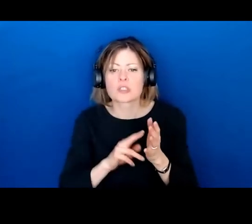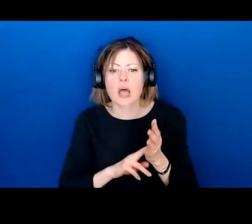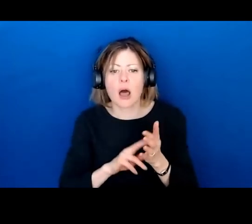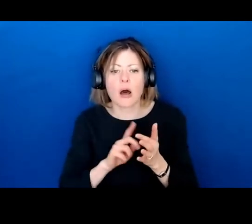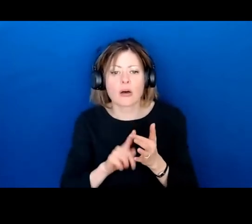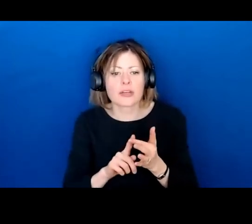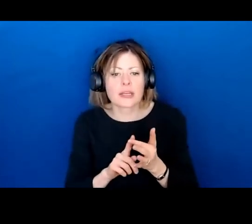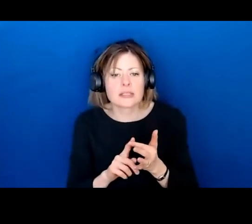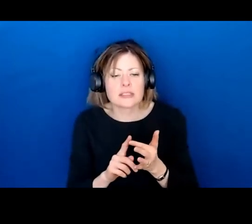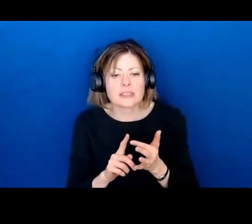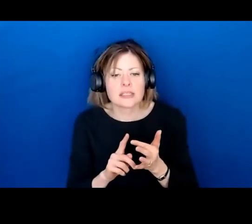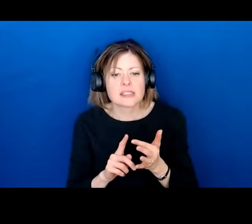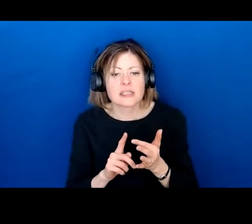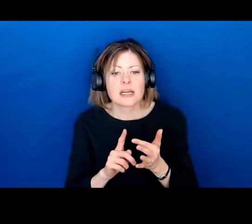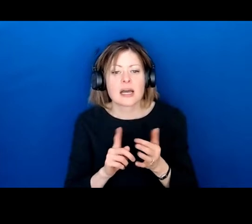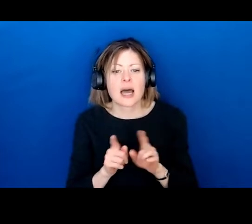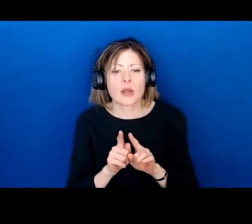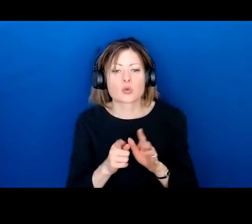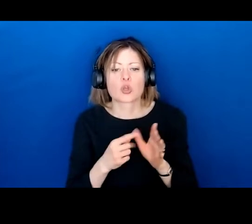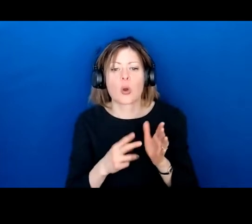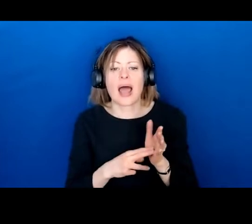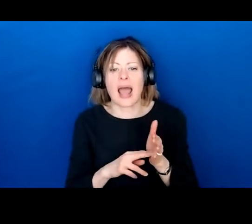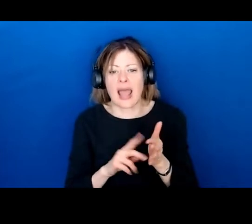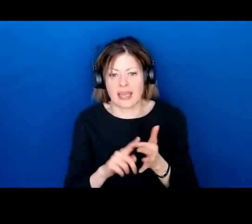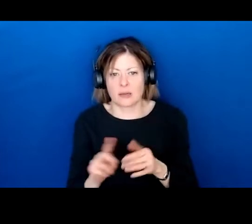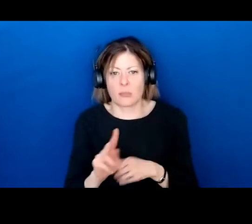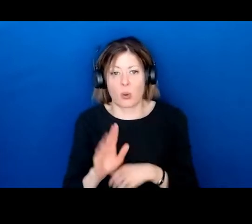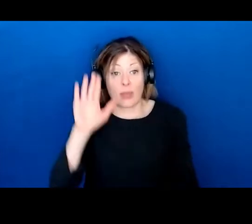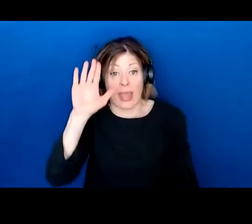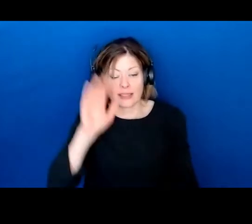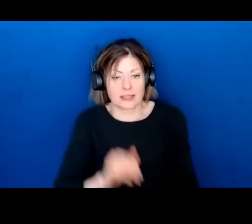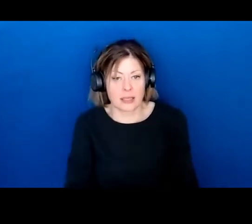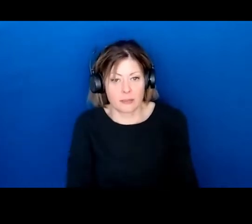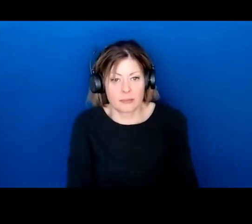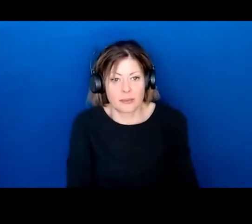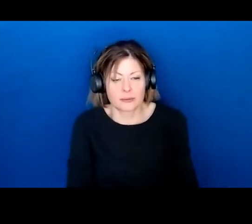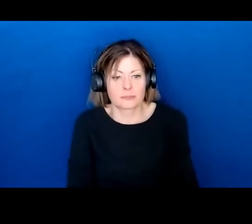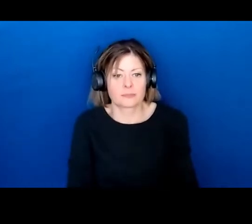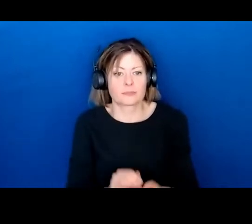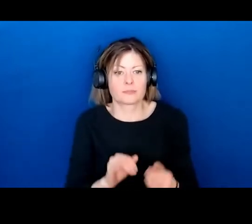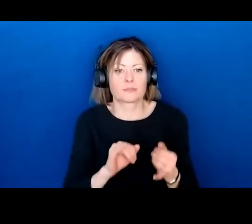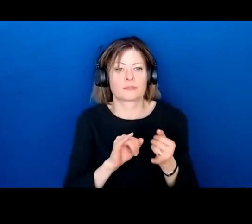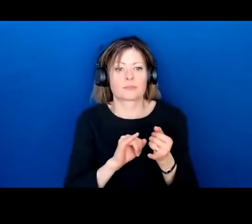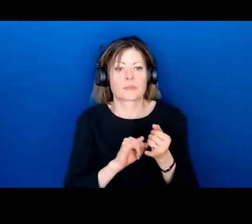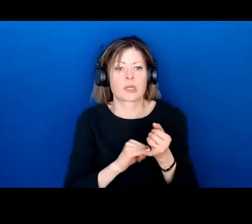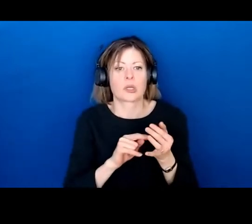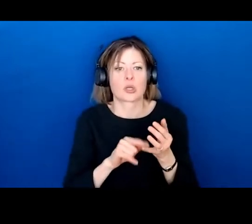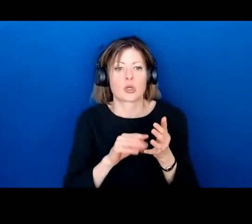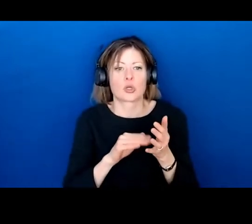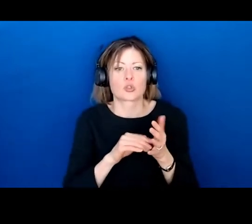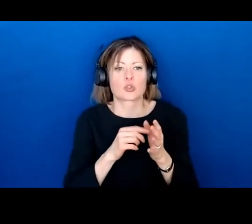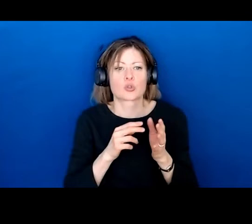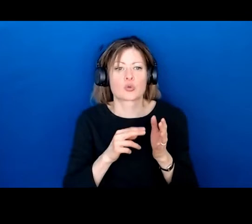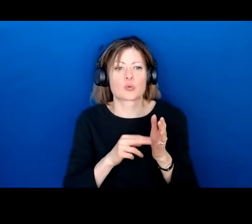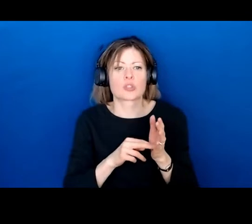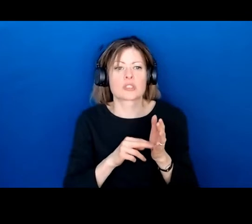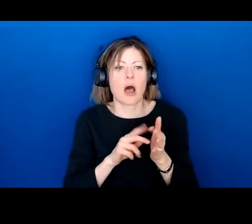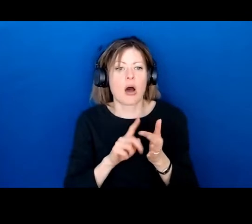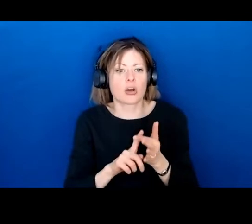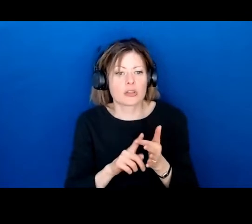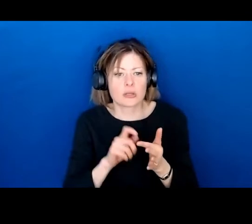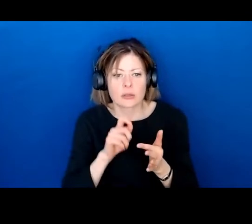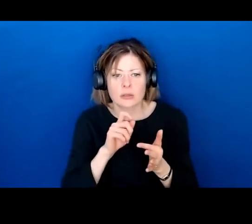Anne as well. Okay, Suzanne, would you like to? Claire. And Claire